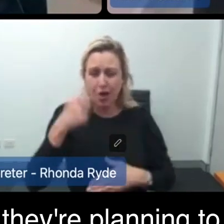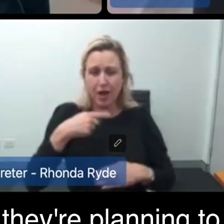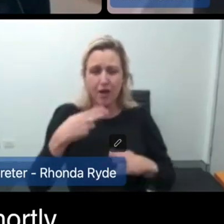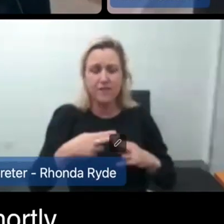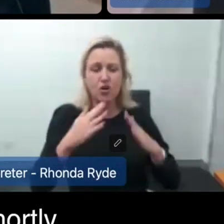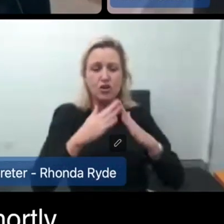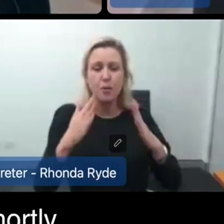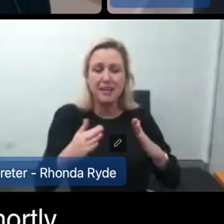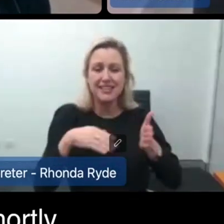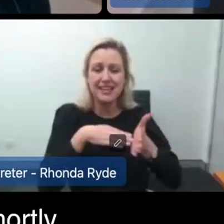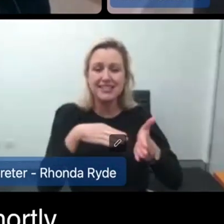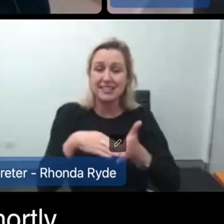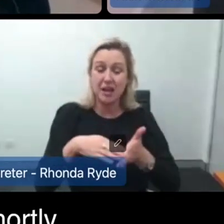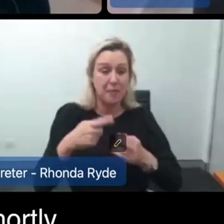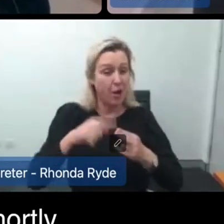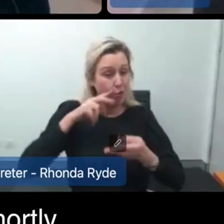and they're planning to increase this shortly.